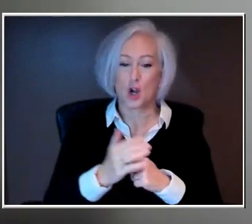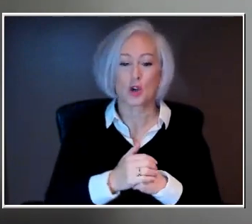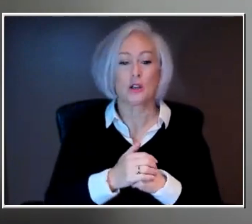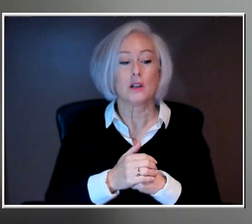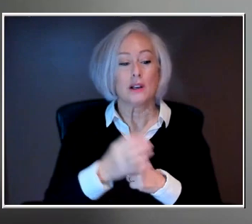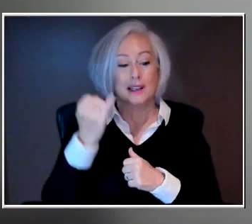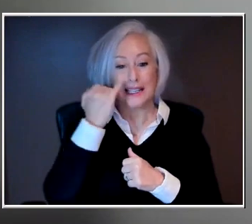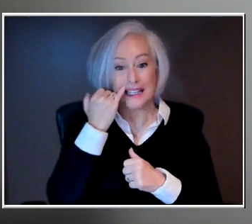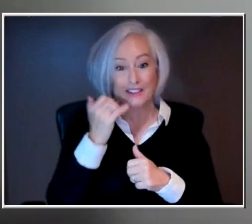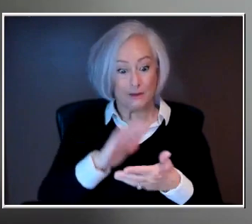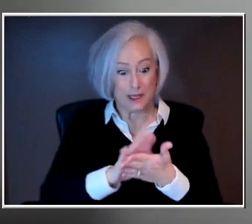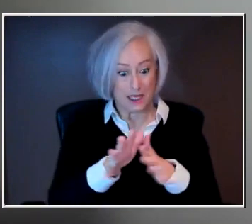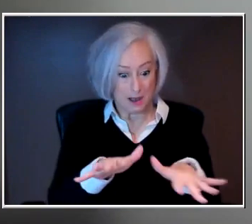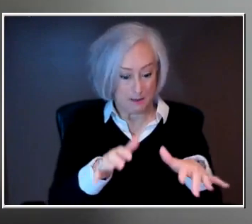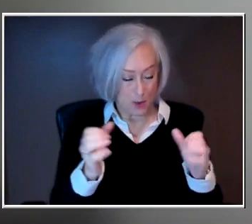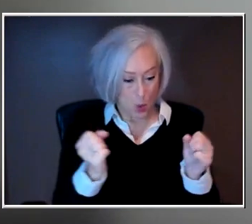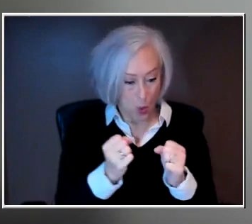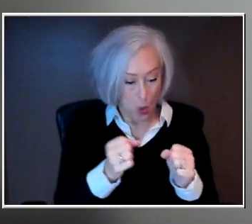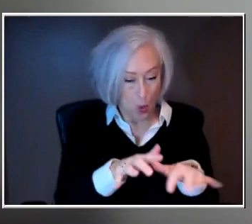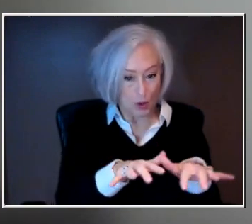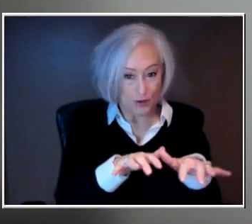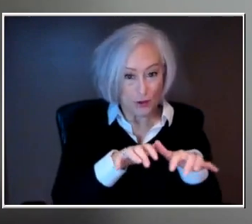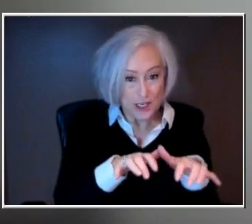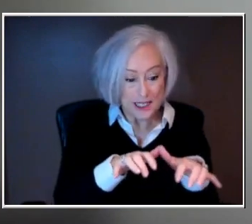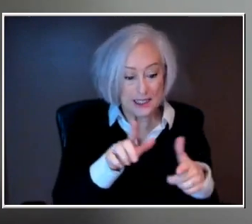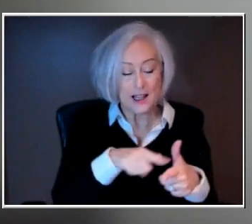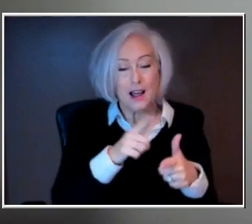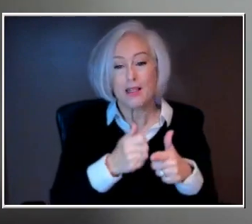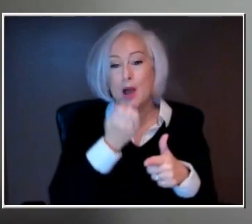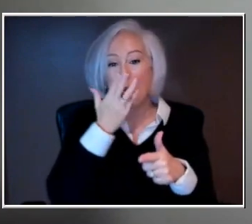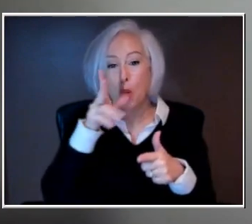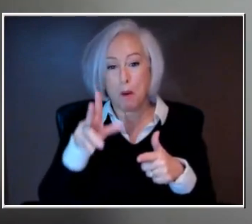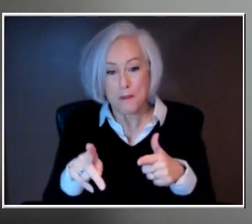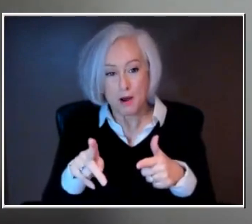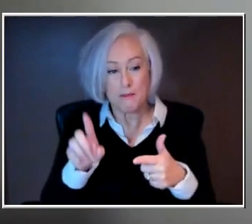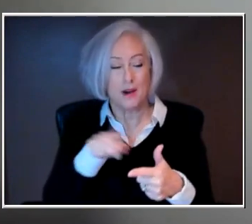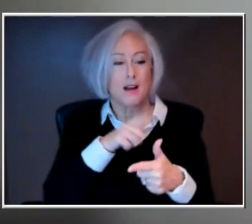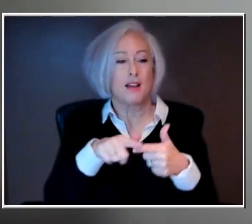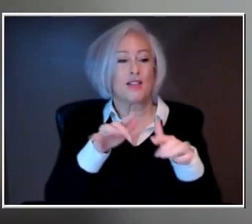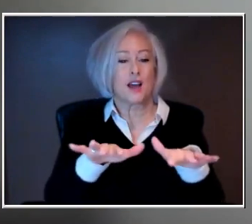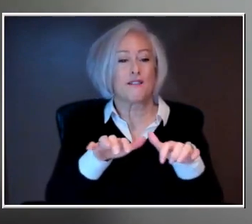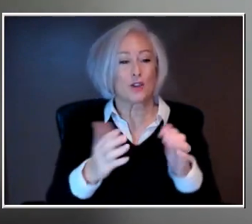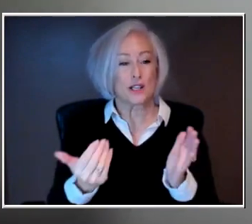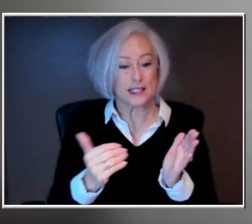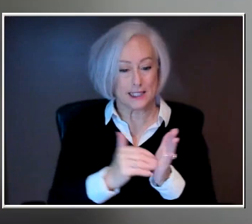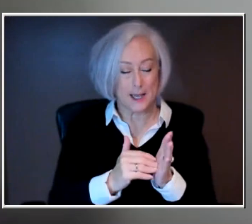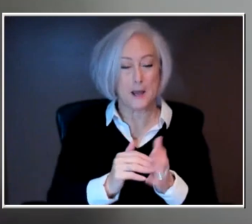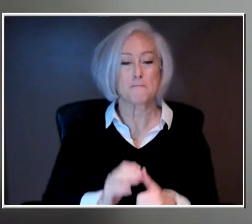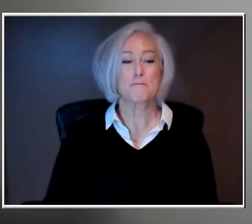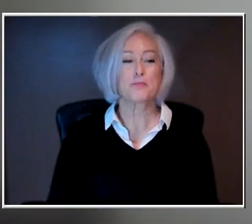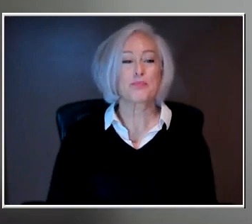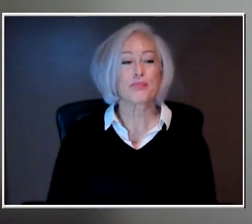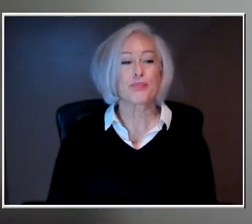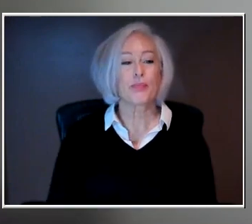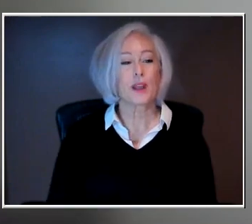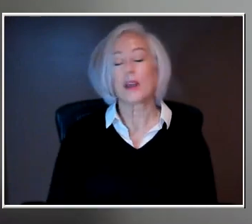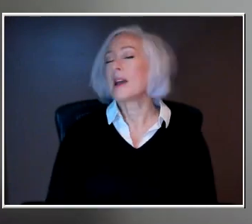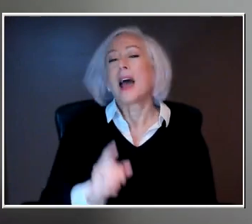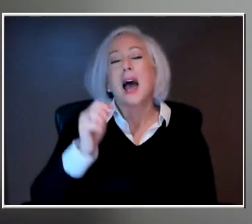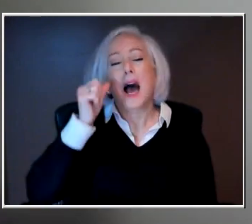the Chiefs are doing, I understood from our production meeting, is they're going to have fan first. They're going to